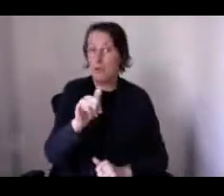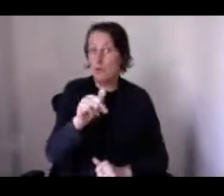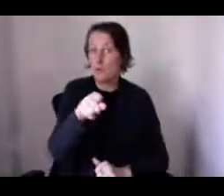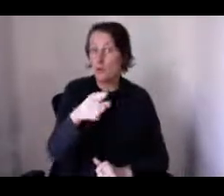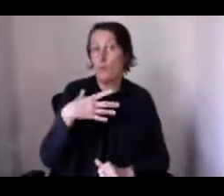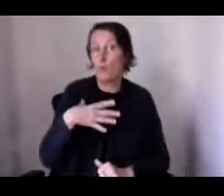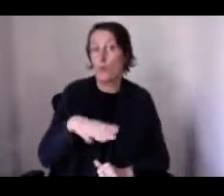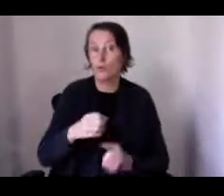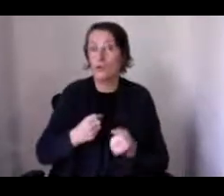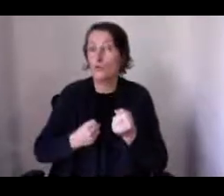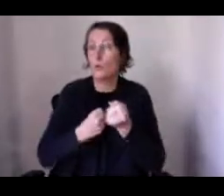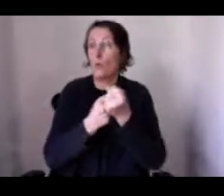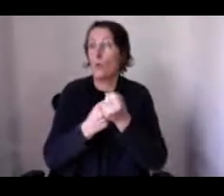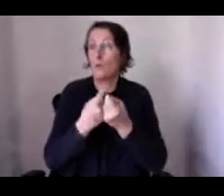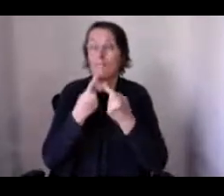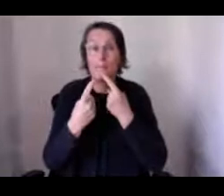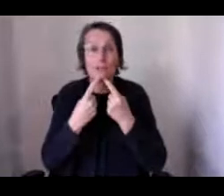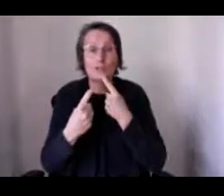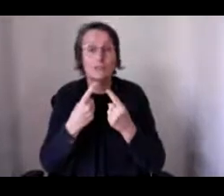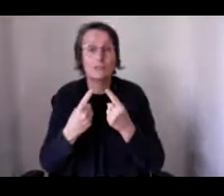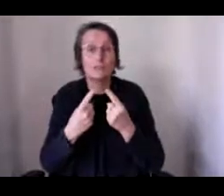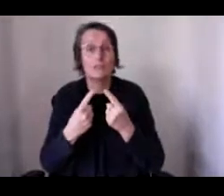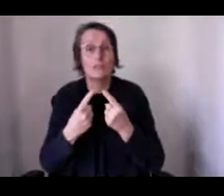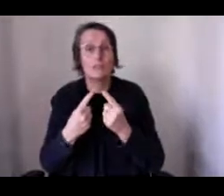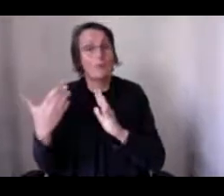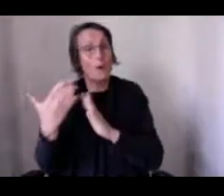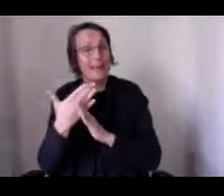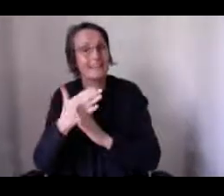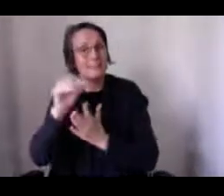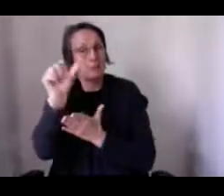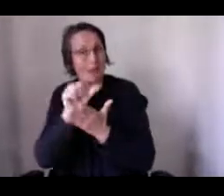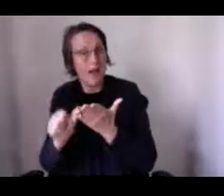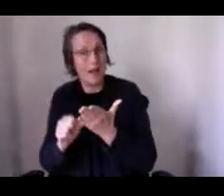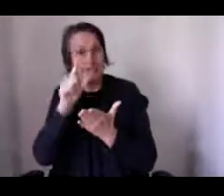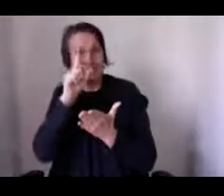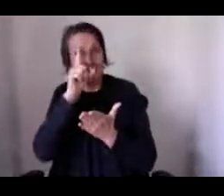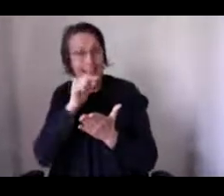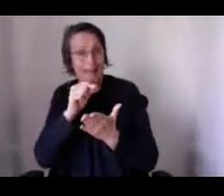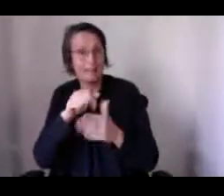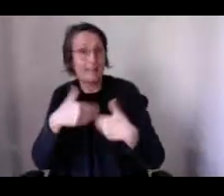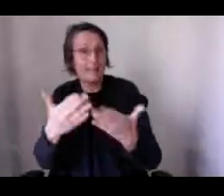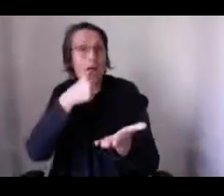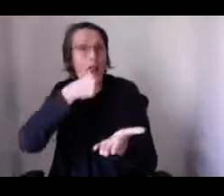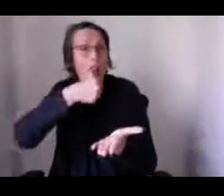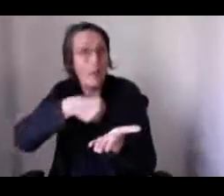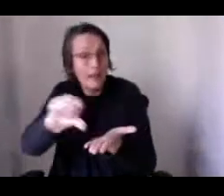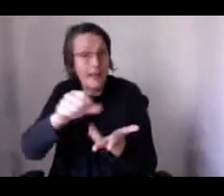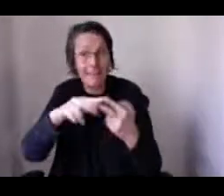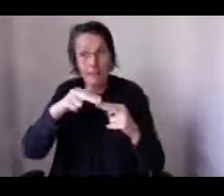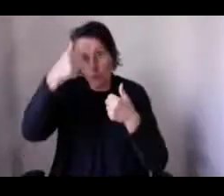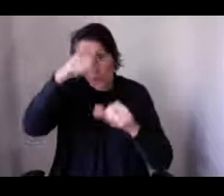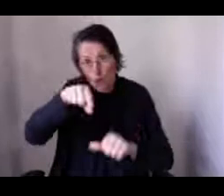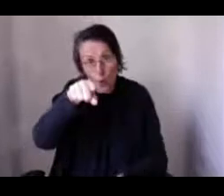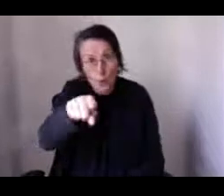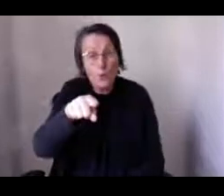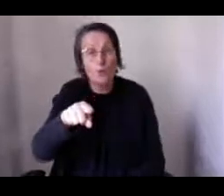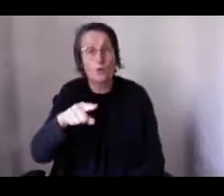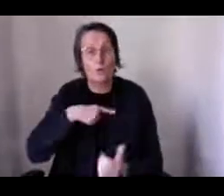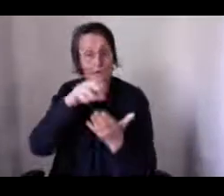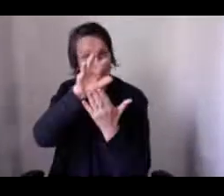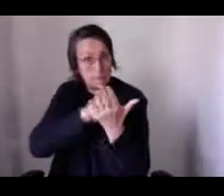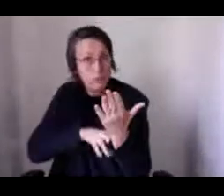support material. And Accessible Arts does write support letters for artists that we know and are connected with,